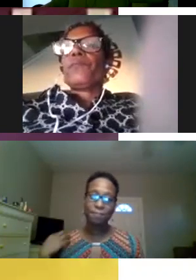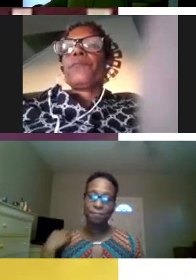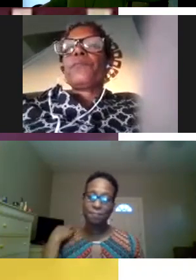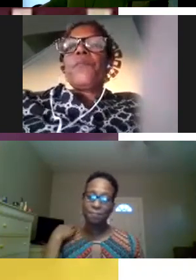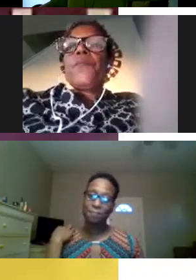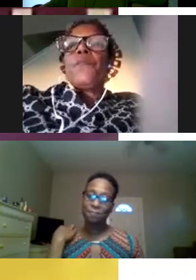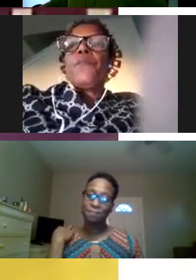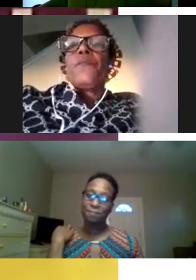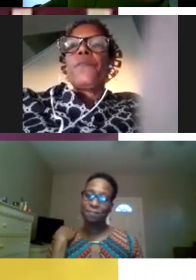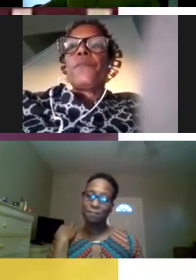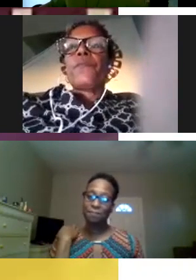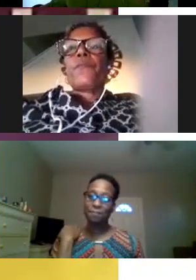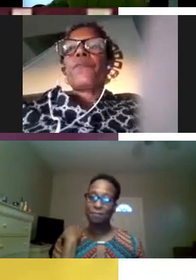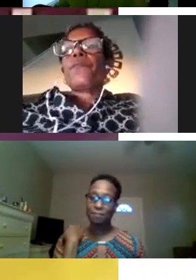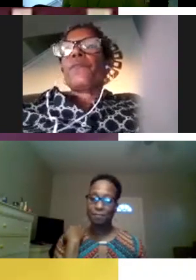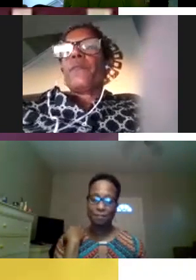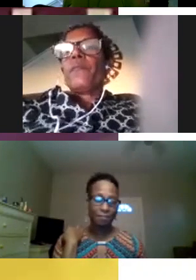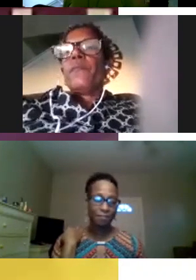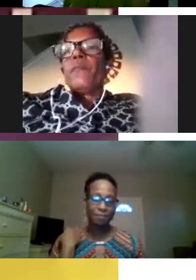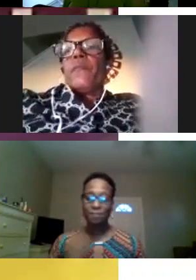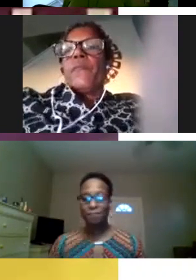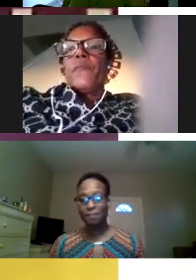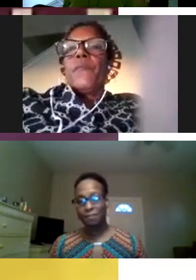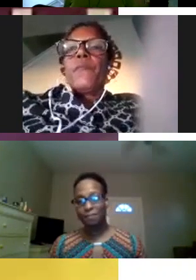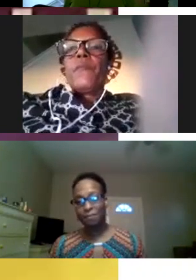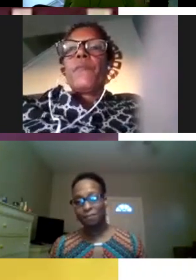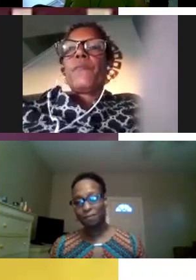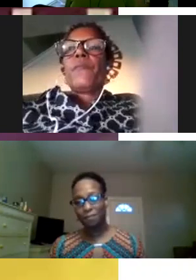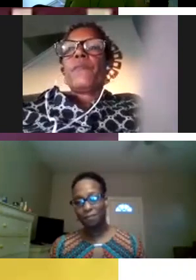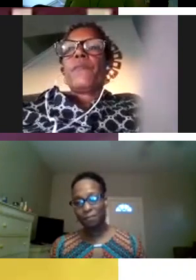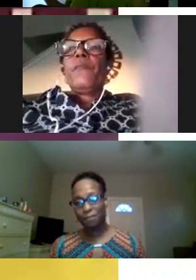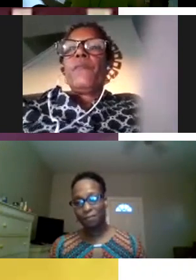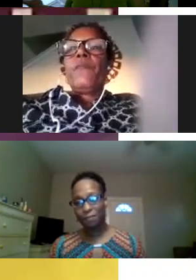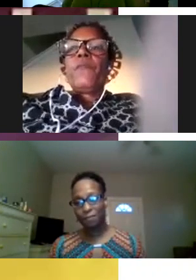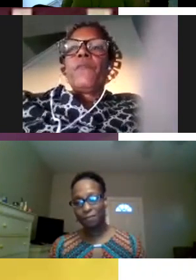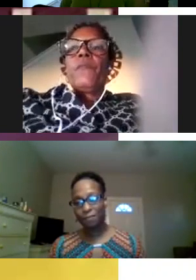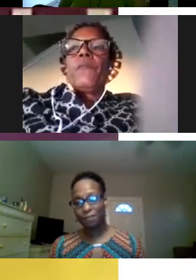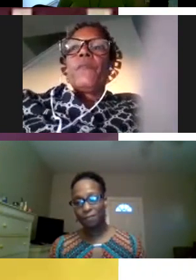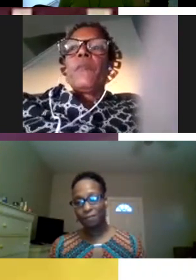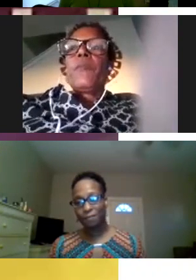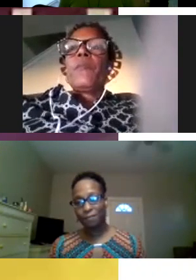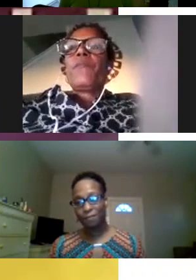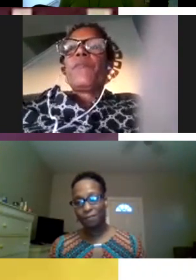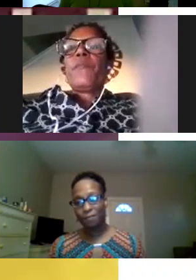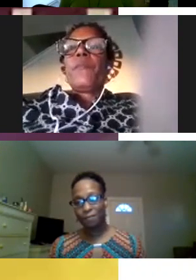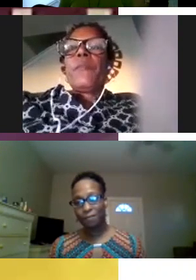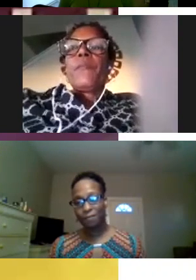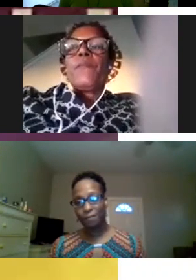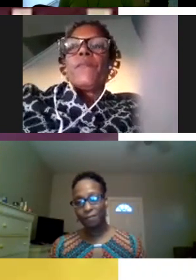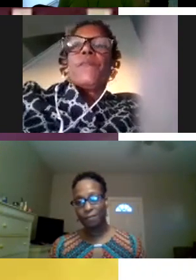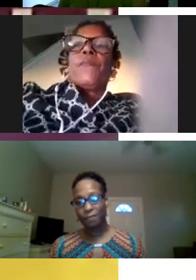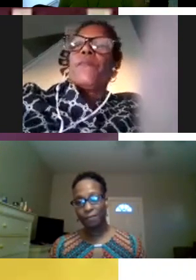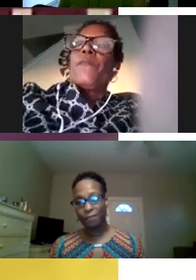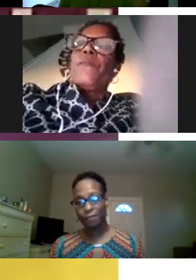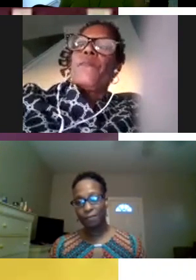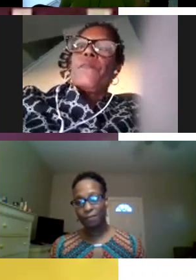about, you know, sort of a message, because that's the ask that we have everybody here, is that you go out now and practice having these conversations, and